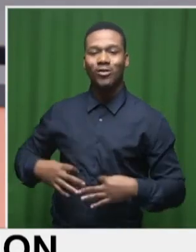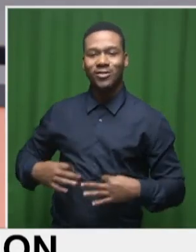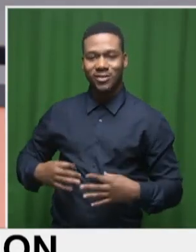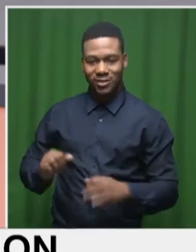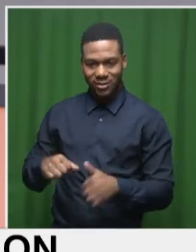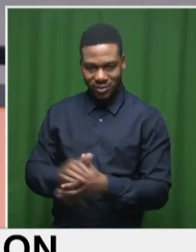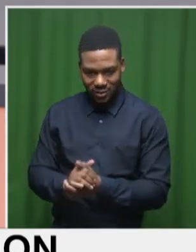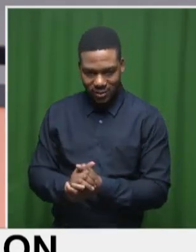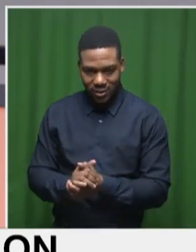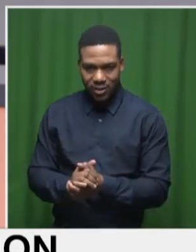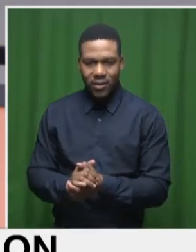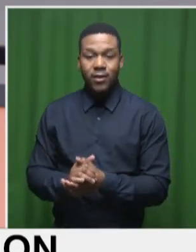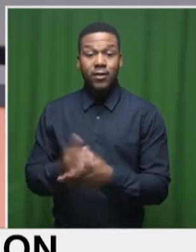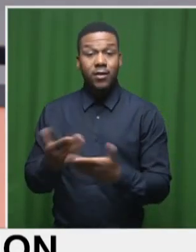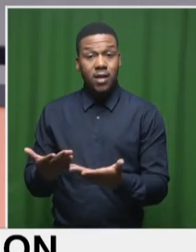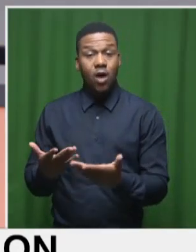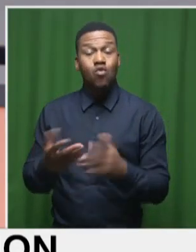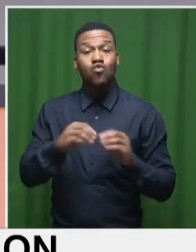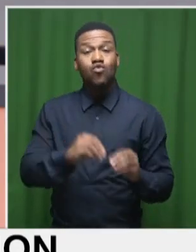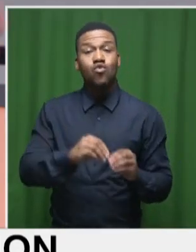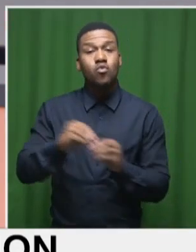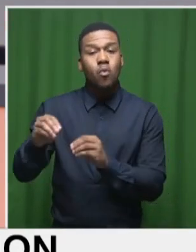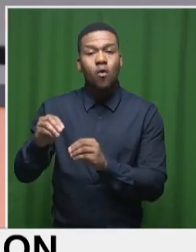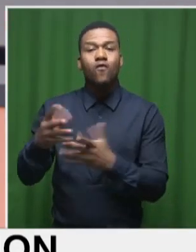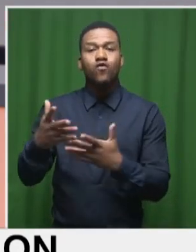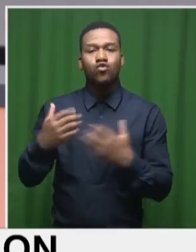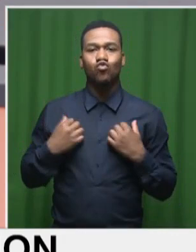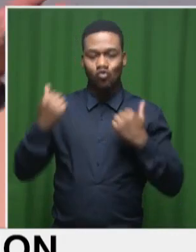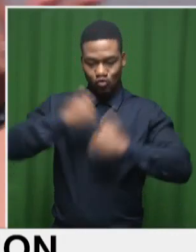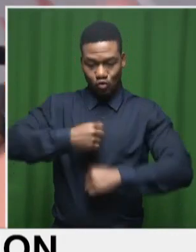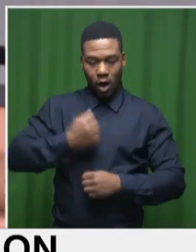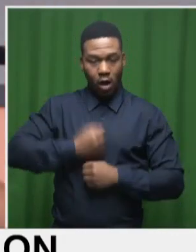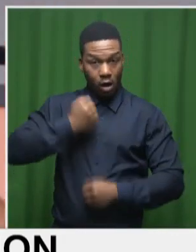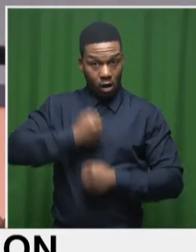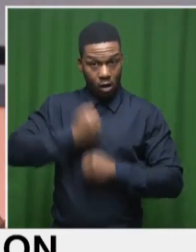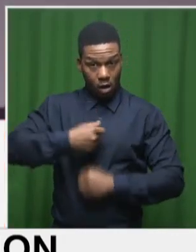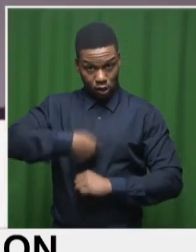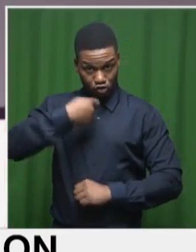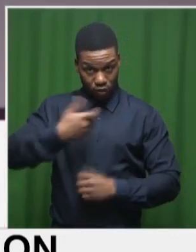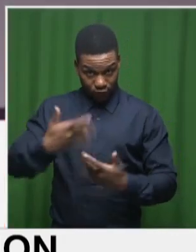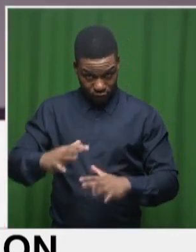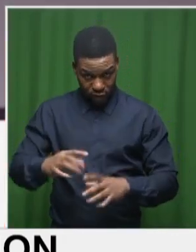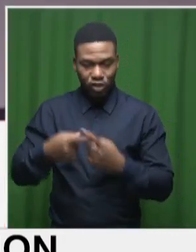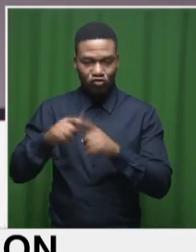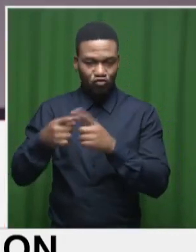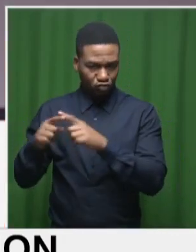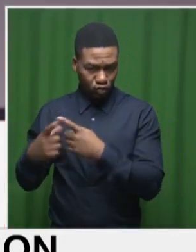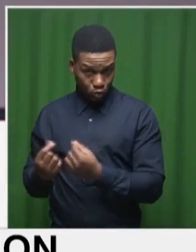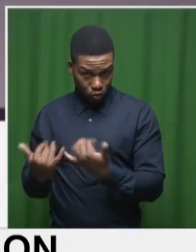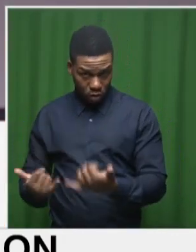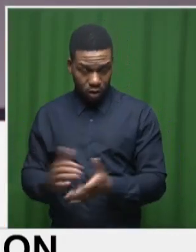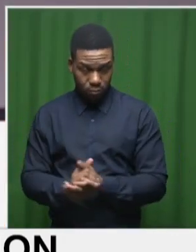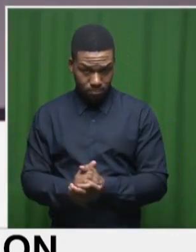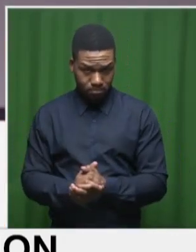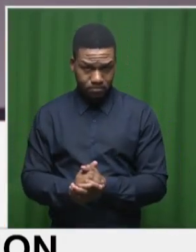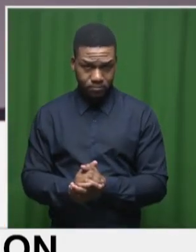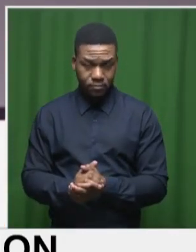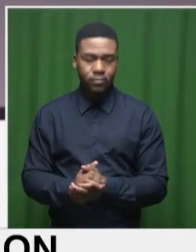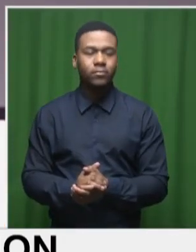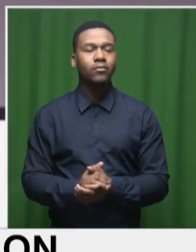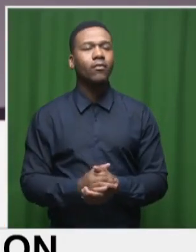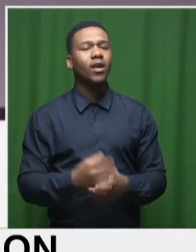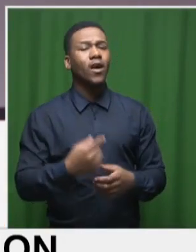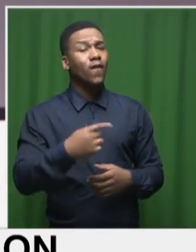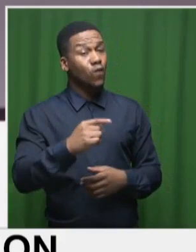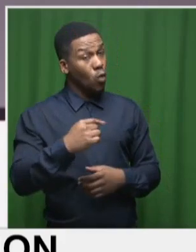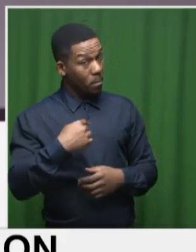the rug start, and then you move to sweaters, or can we call them jerseys? Yeah, it's jerseys. I think for me, it's always been